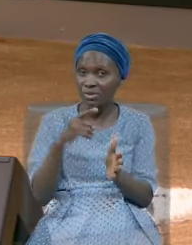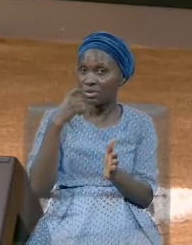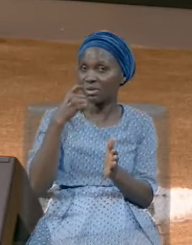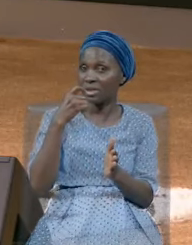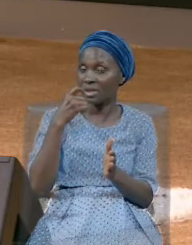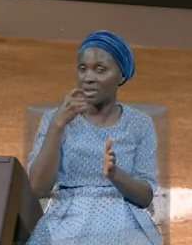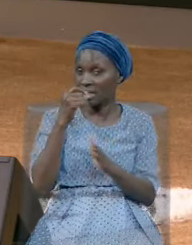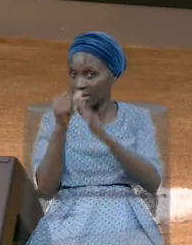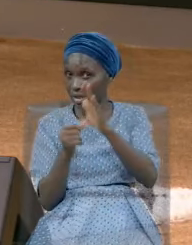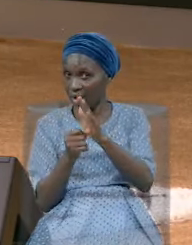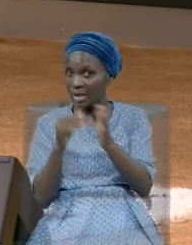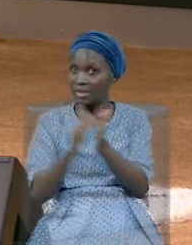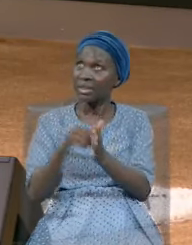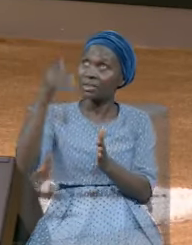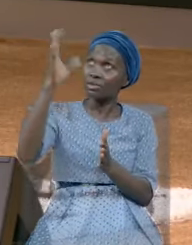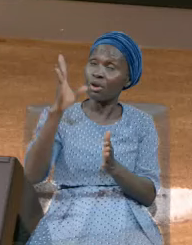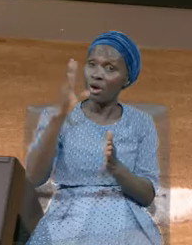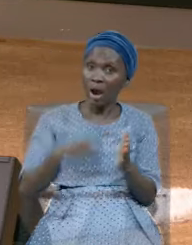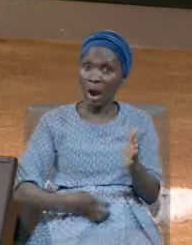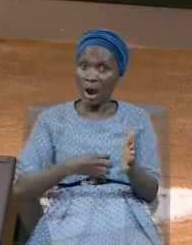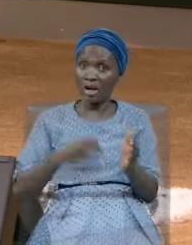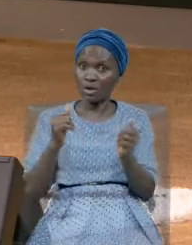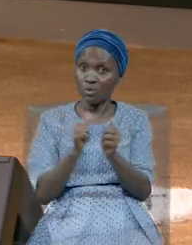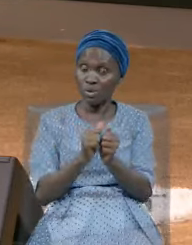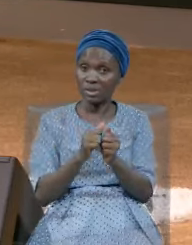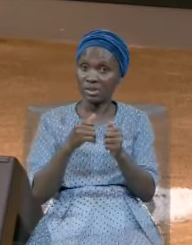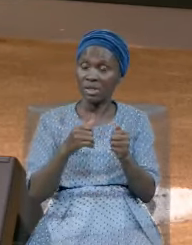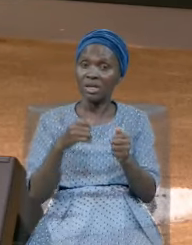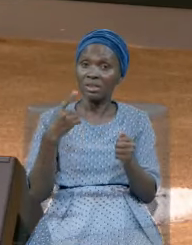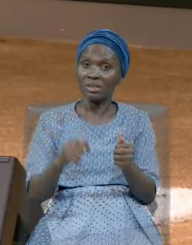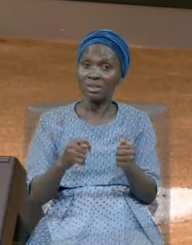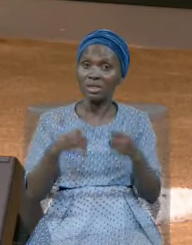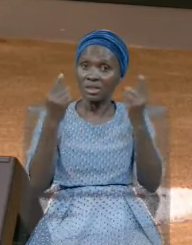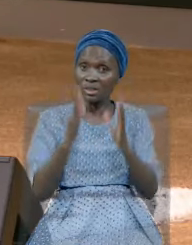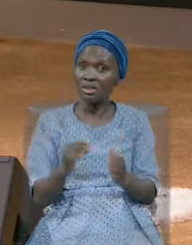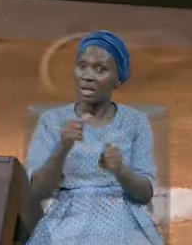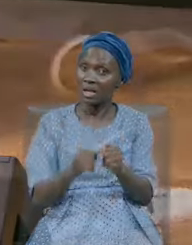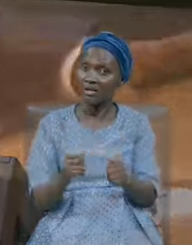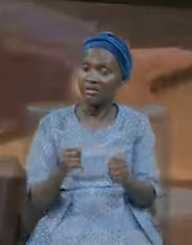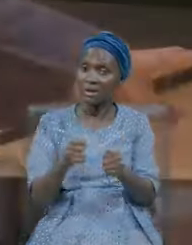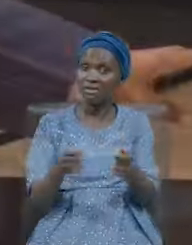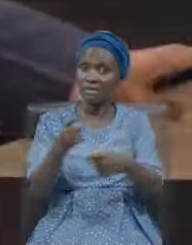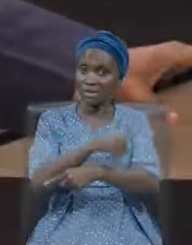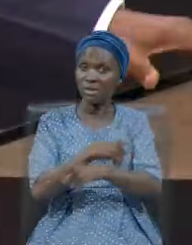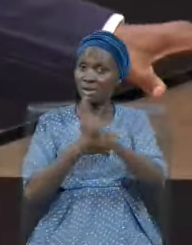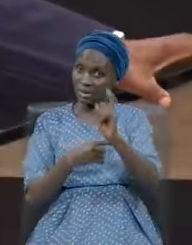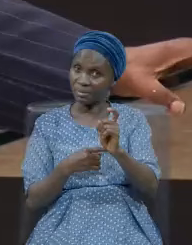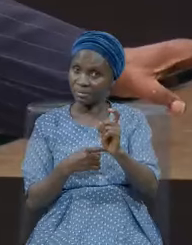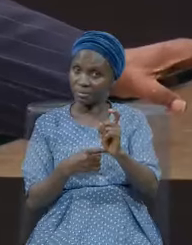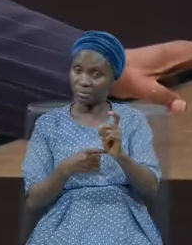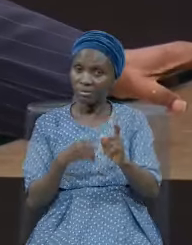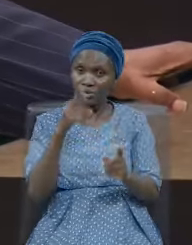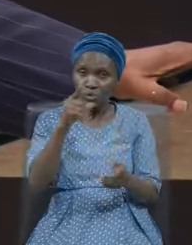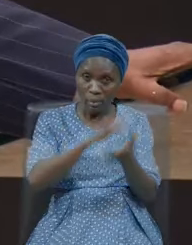wicked every day? Do you believe that except your righteousness shall go beyond